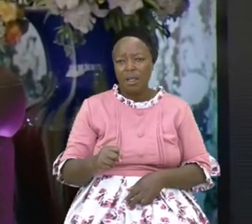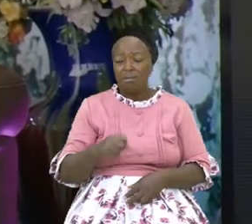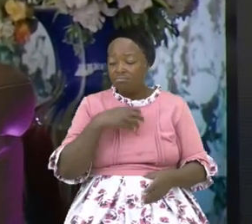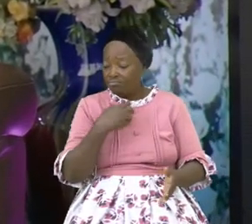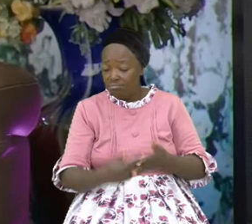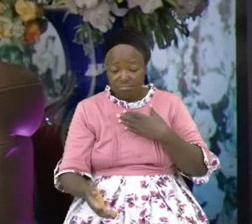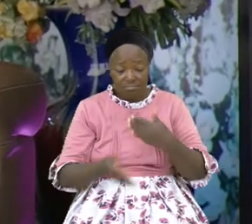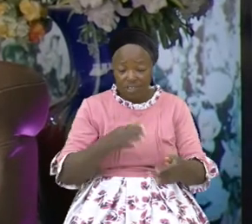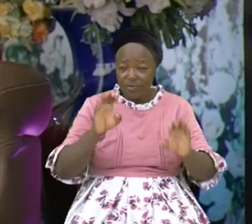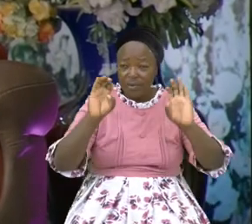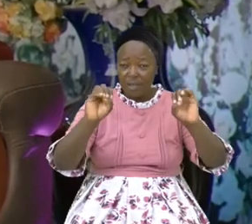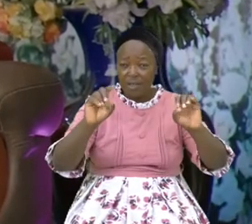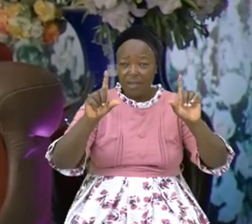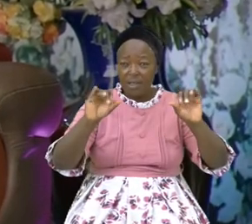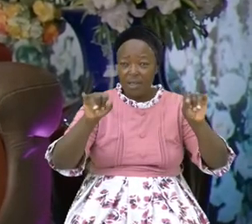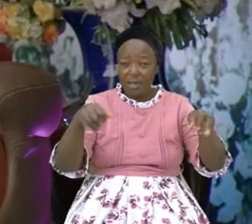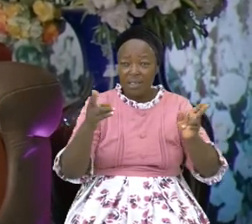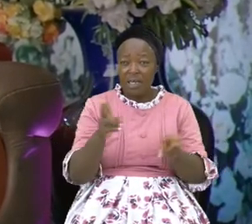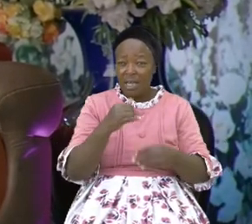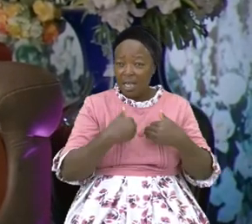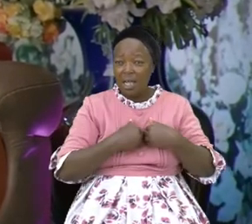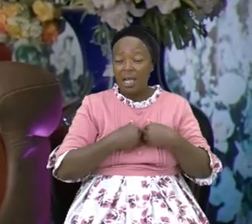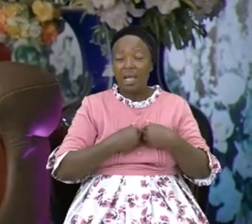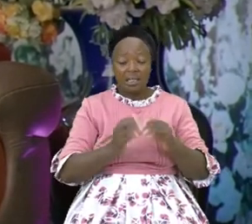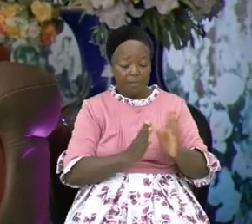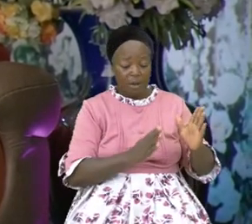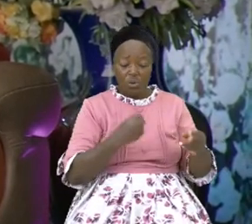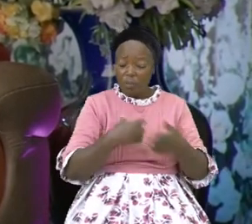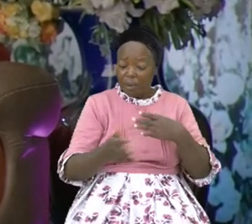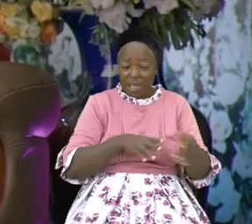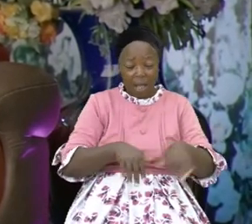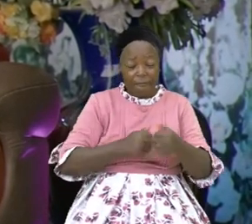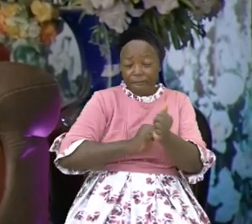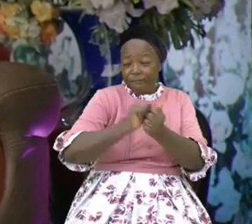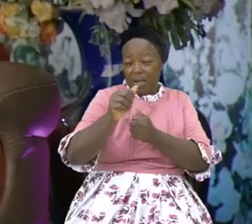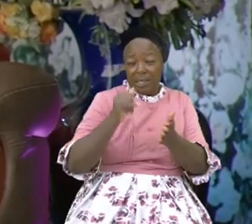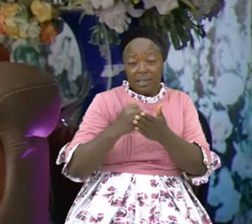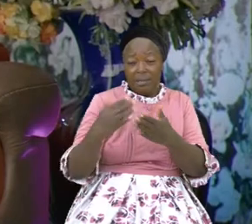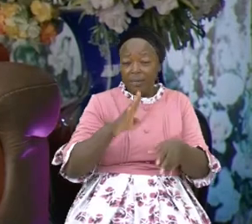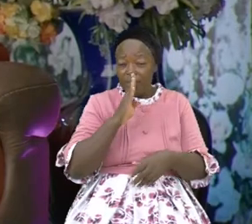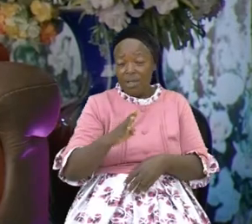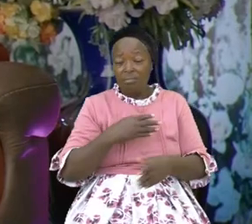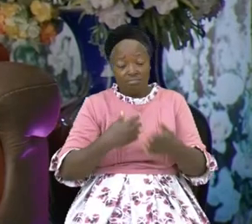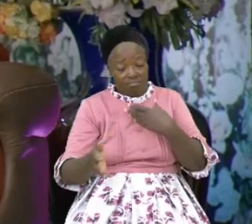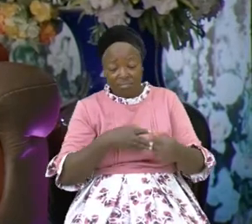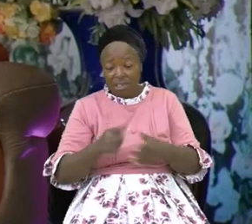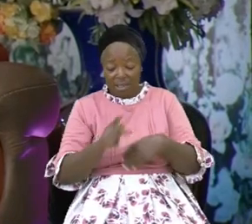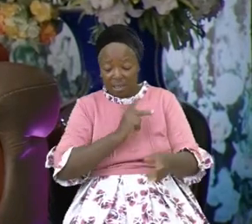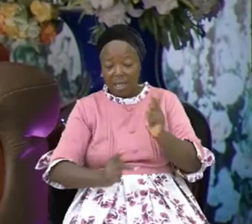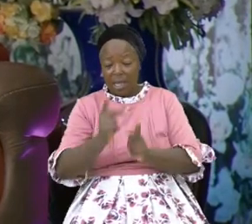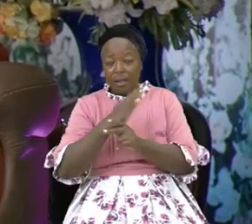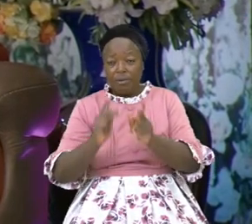Adonijah had planned, however far he has run, whatever kind of people, army he